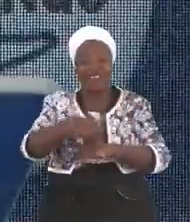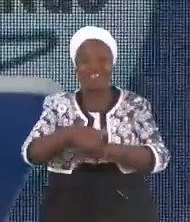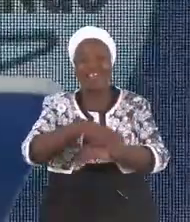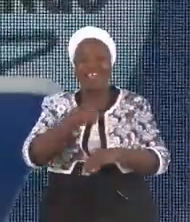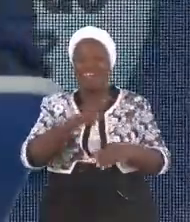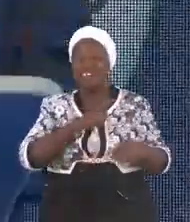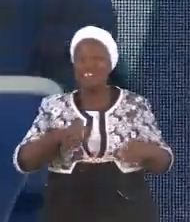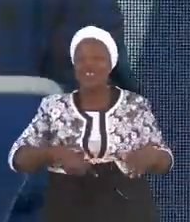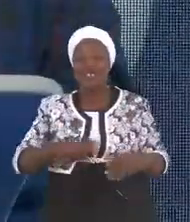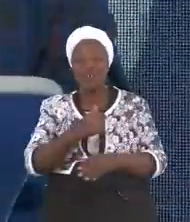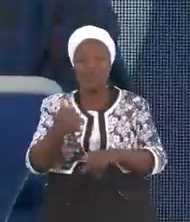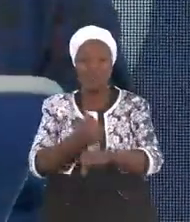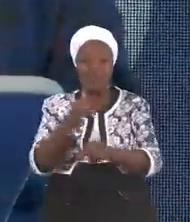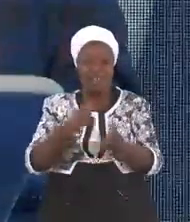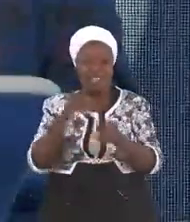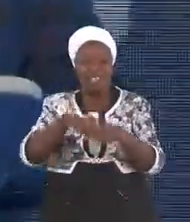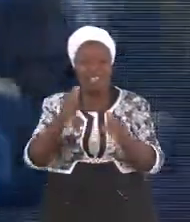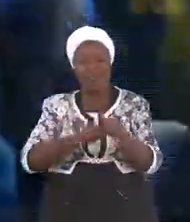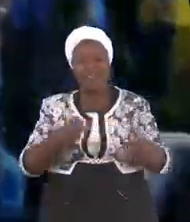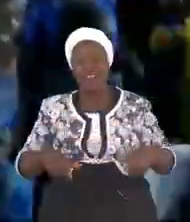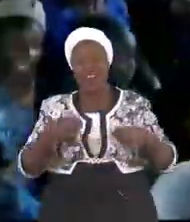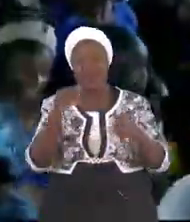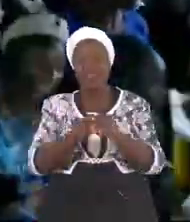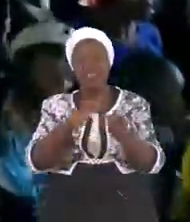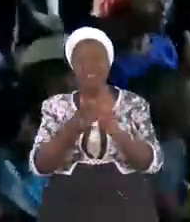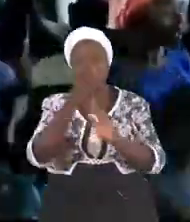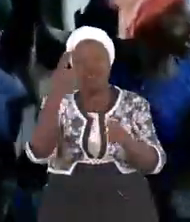confirm it in every life in Jesus' name.